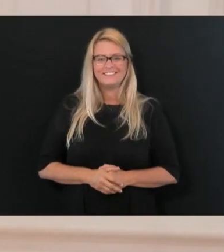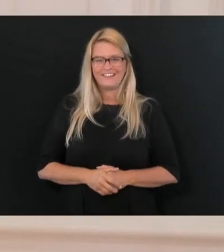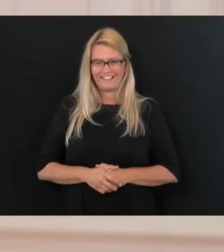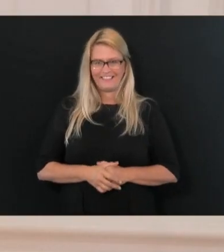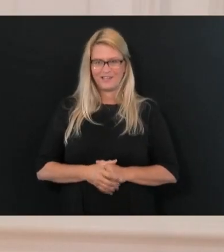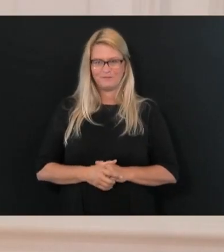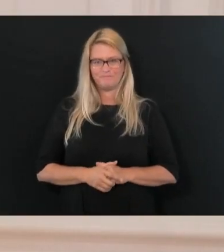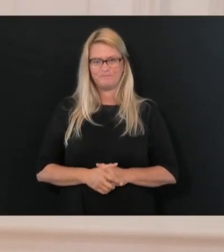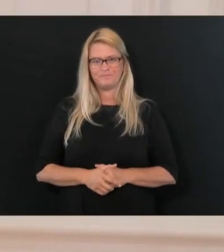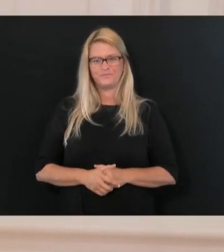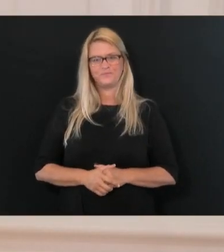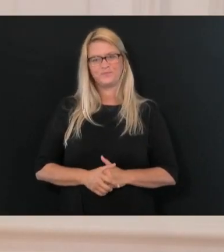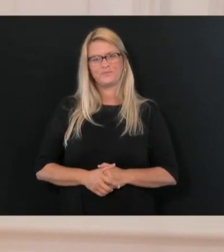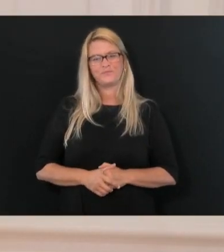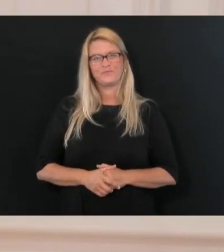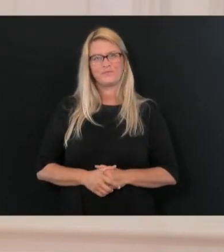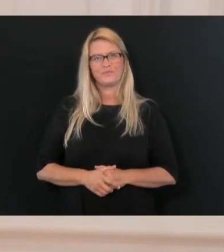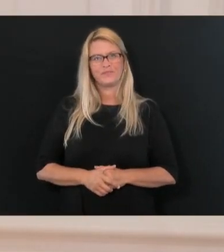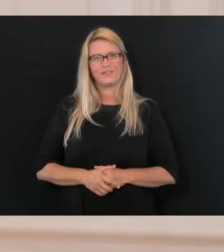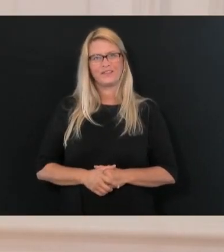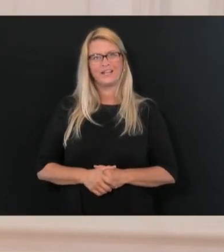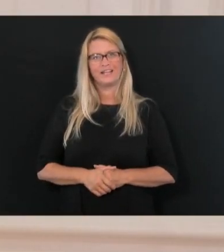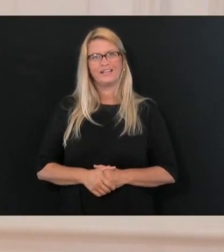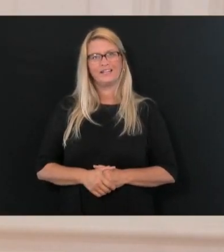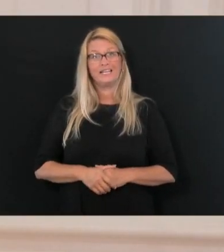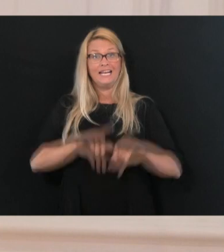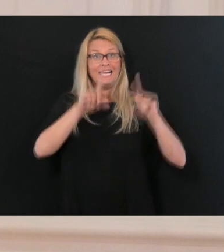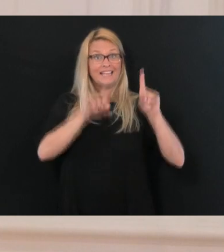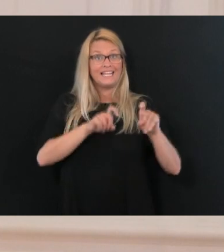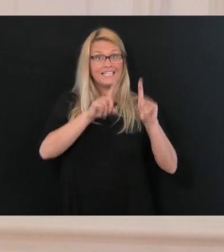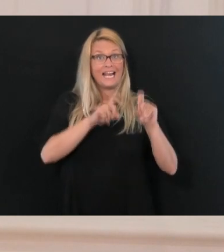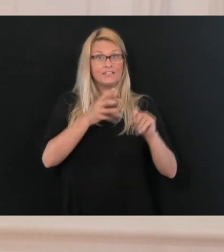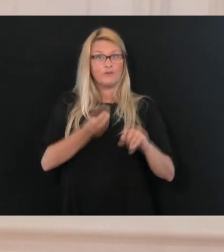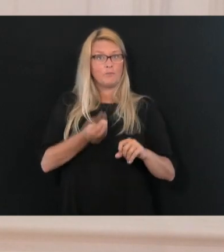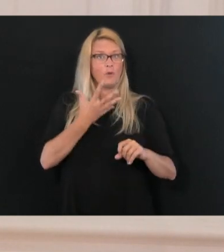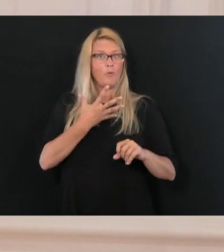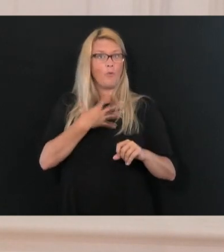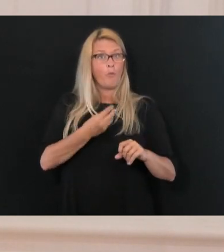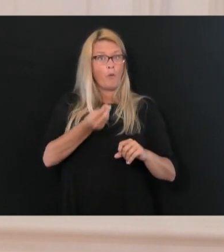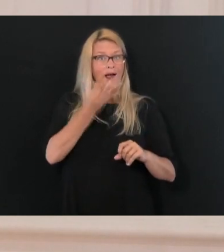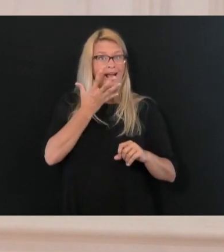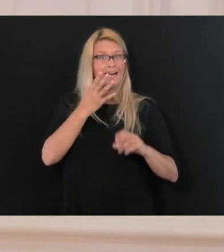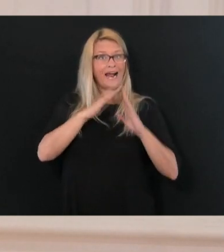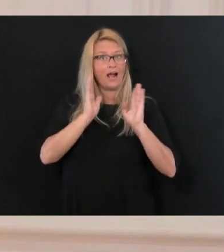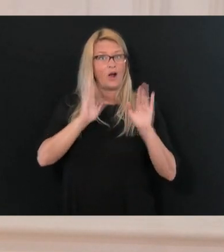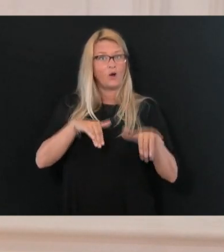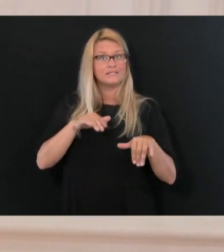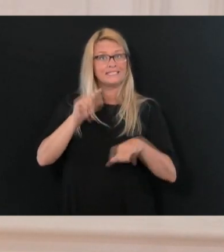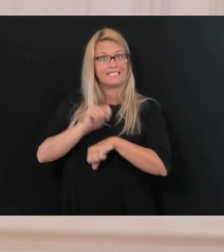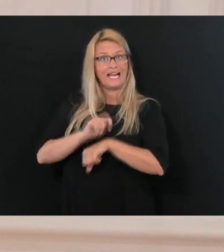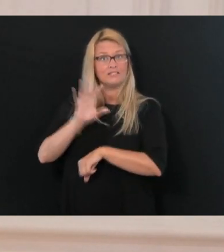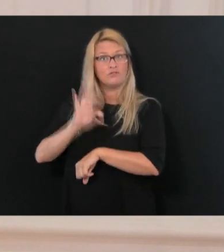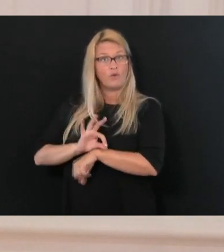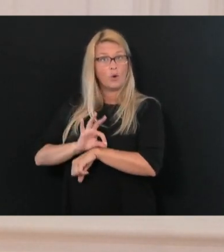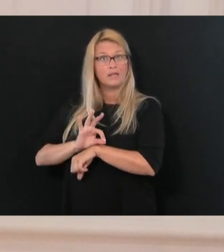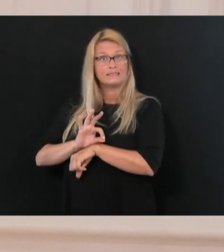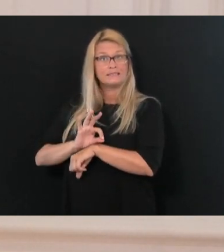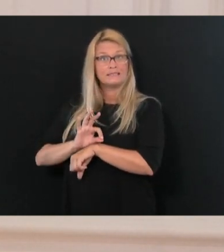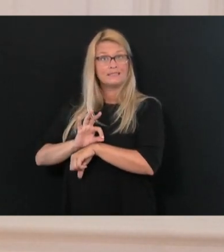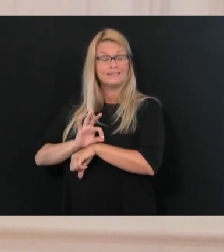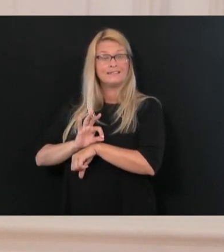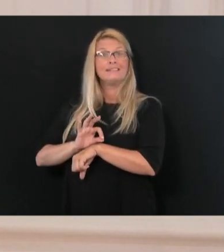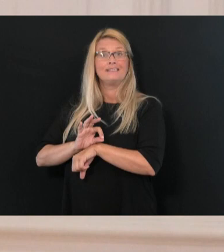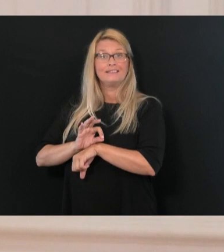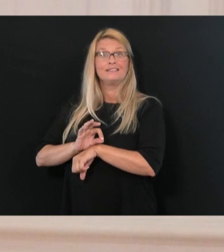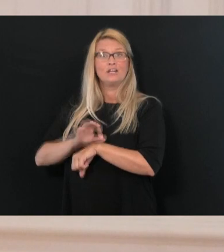The tests that the White House Coronavirus Task Force are getting